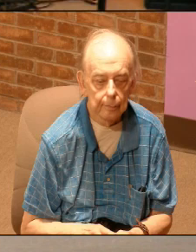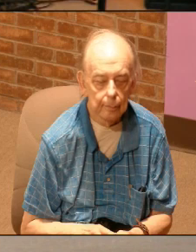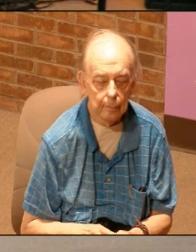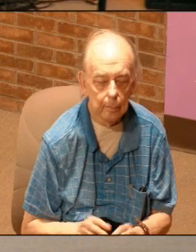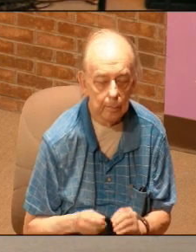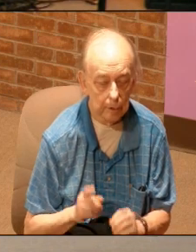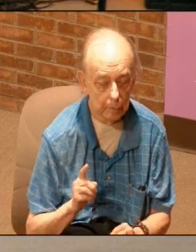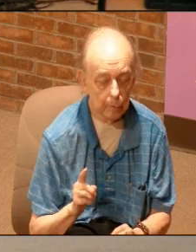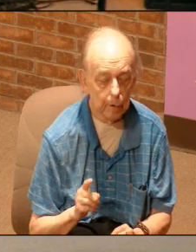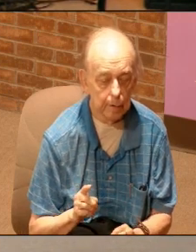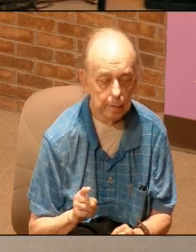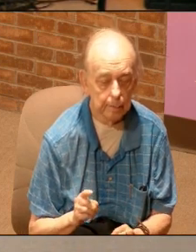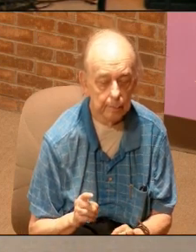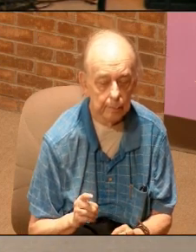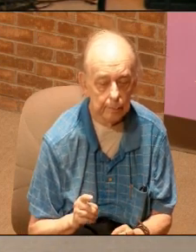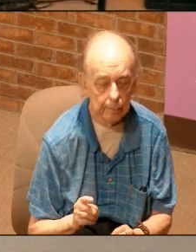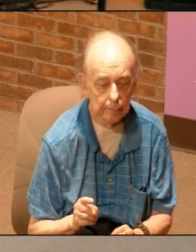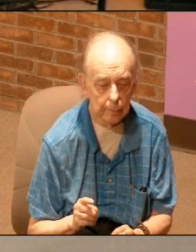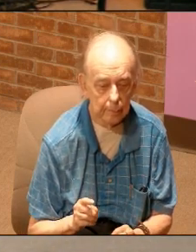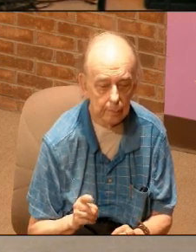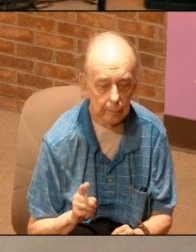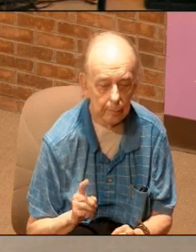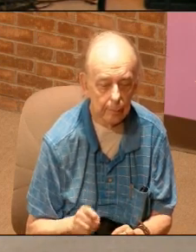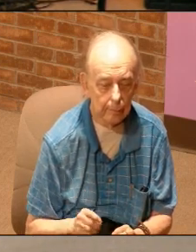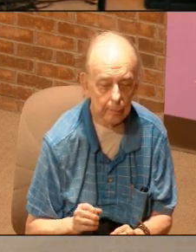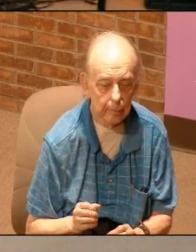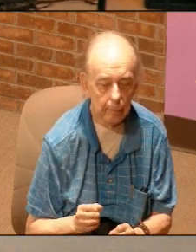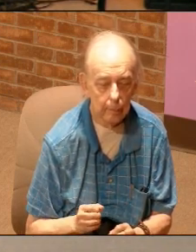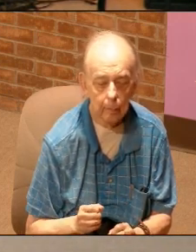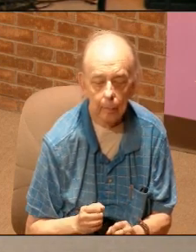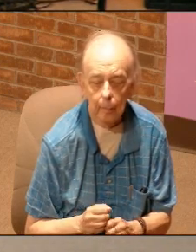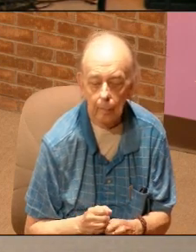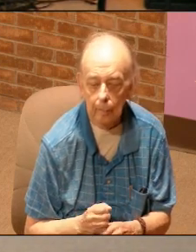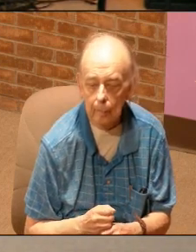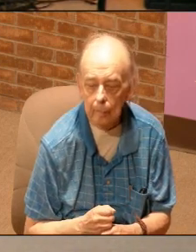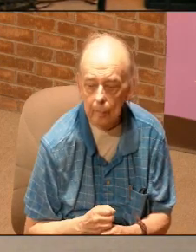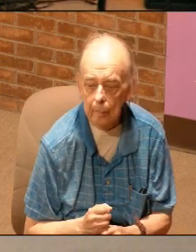And number one, we need to make them measurable.